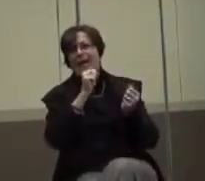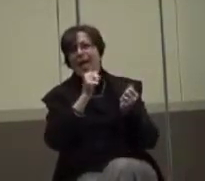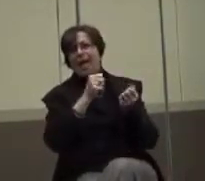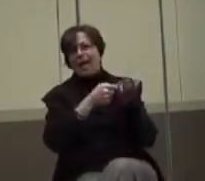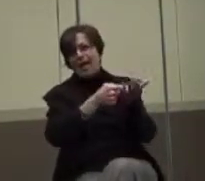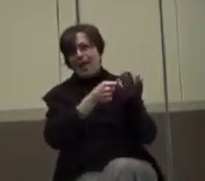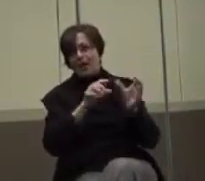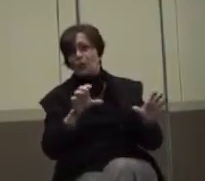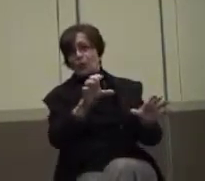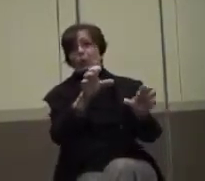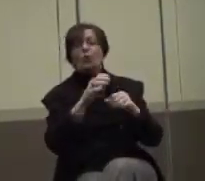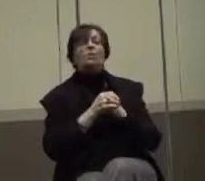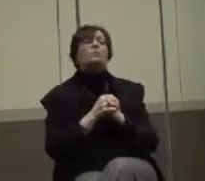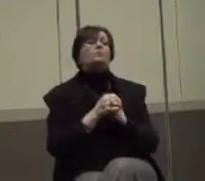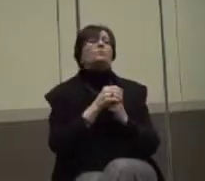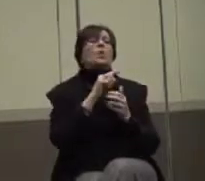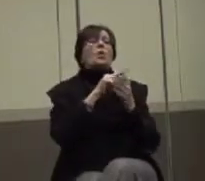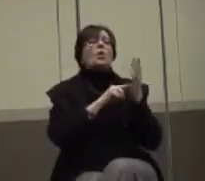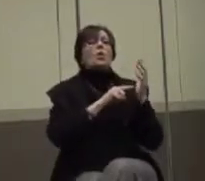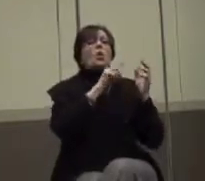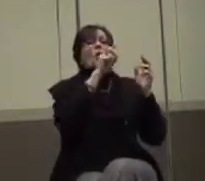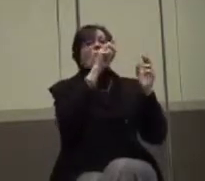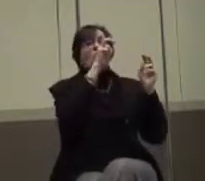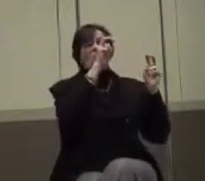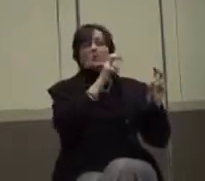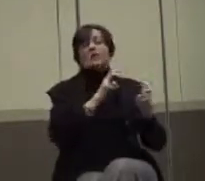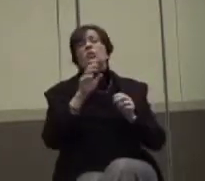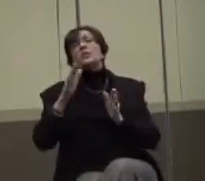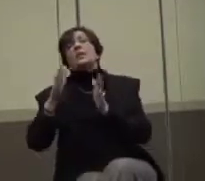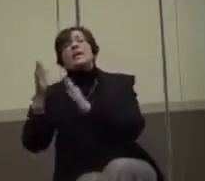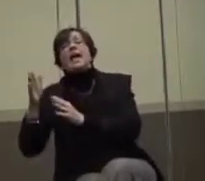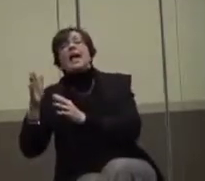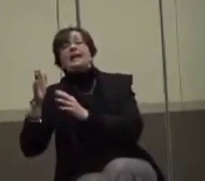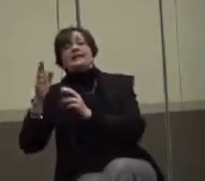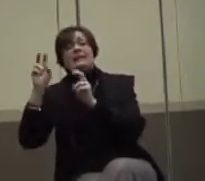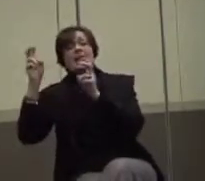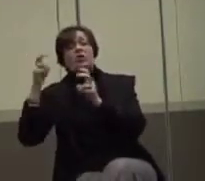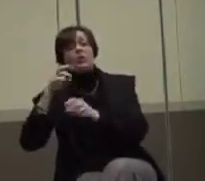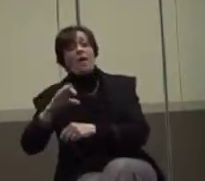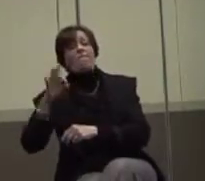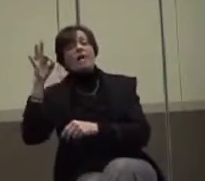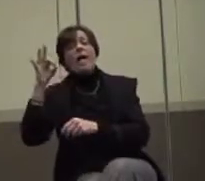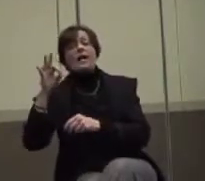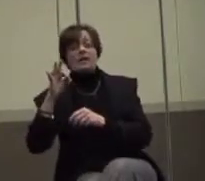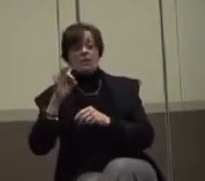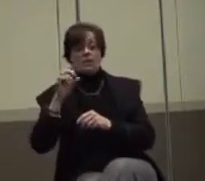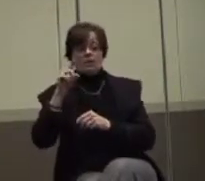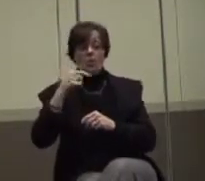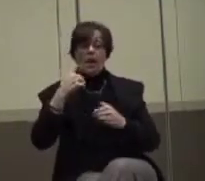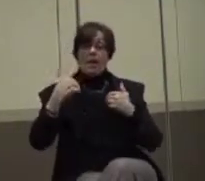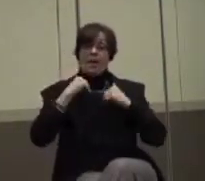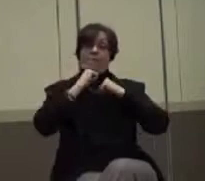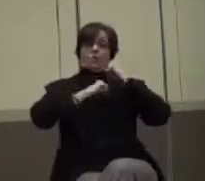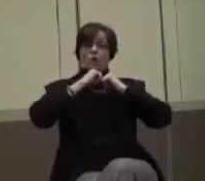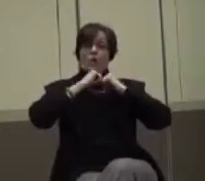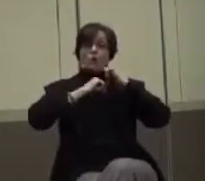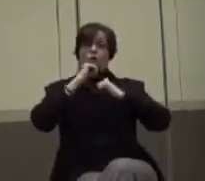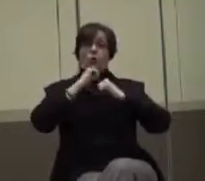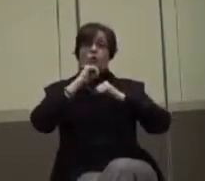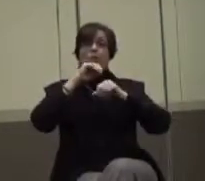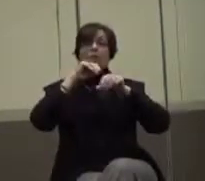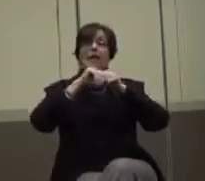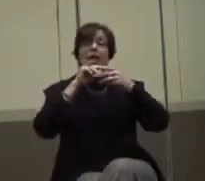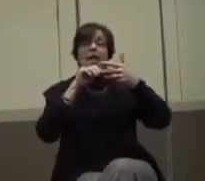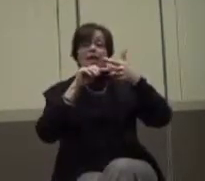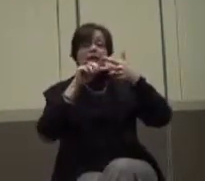issues? The next issue that I find that happens in this situation is that, do I have structures in that middle tier? So